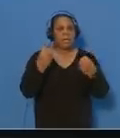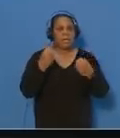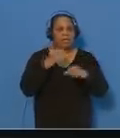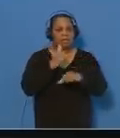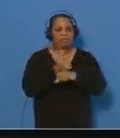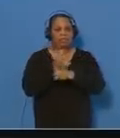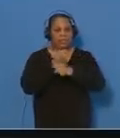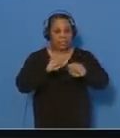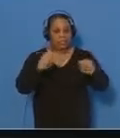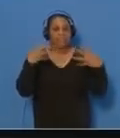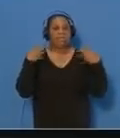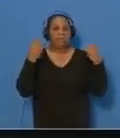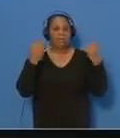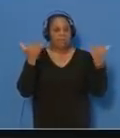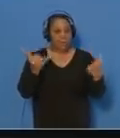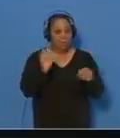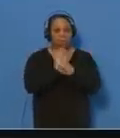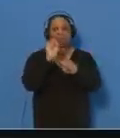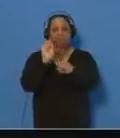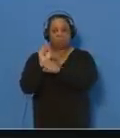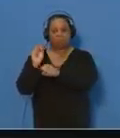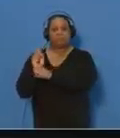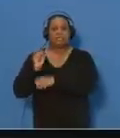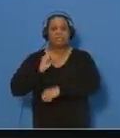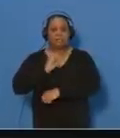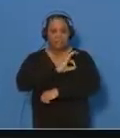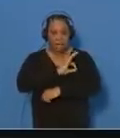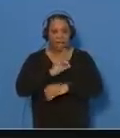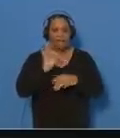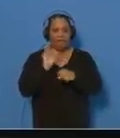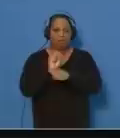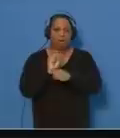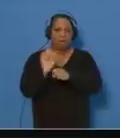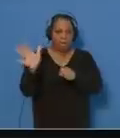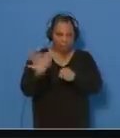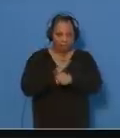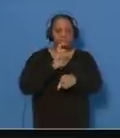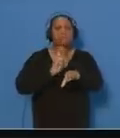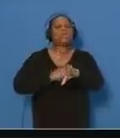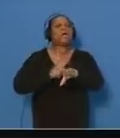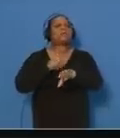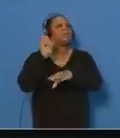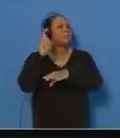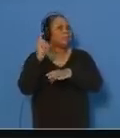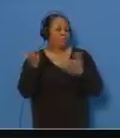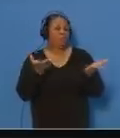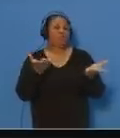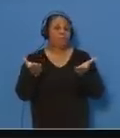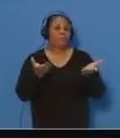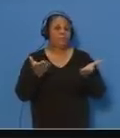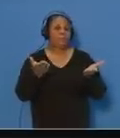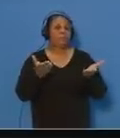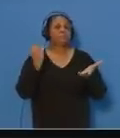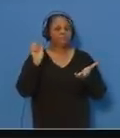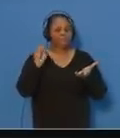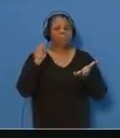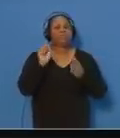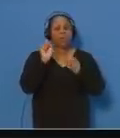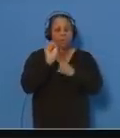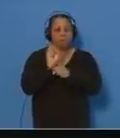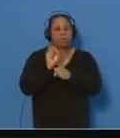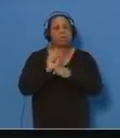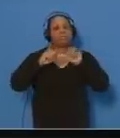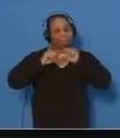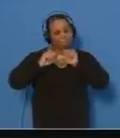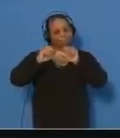safety and health are all operational, with staff working full-time as essential services. And these essential services have been working and will continue to